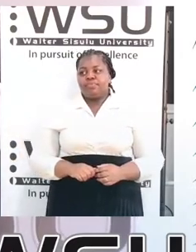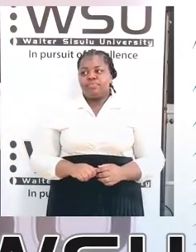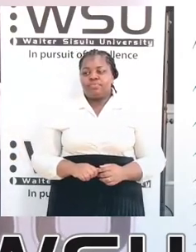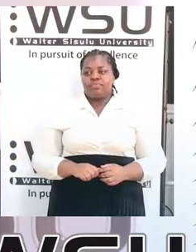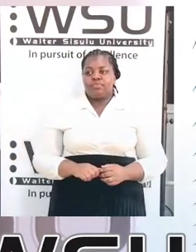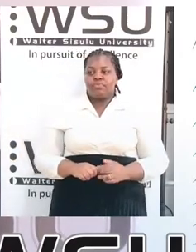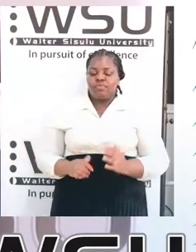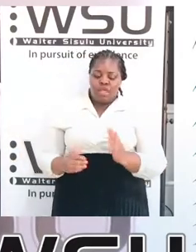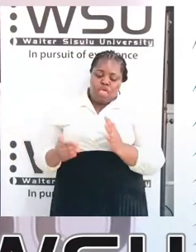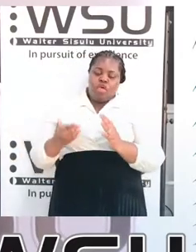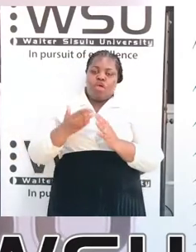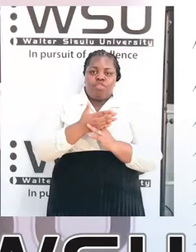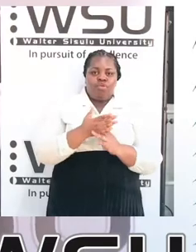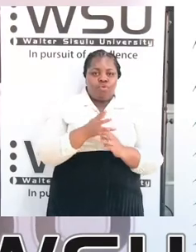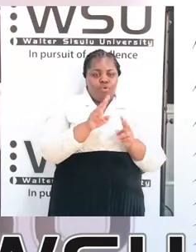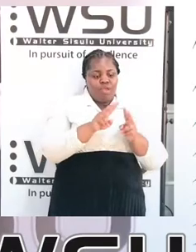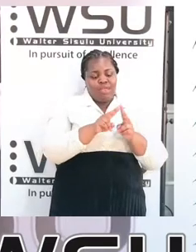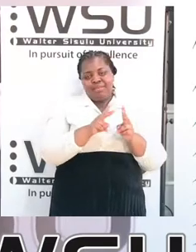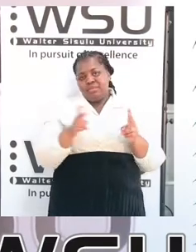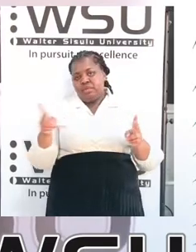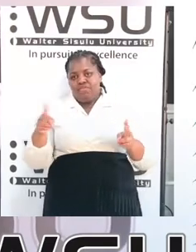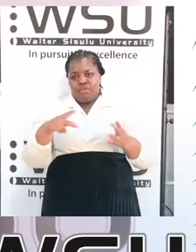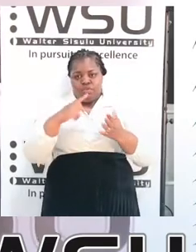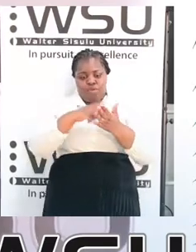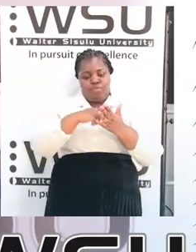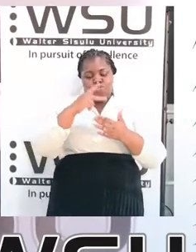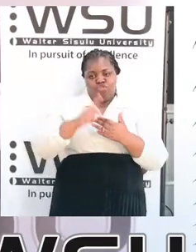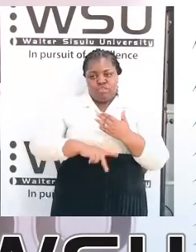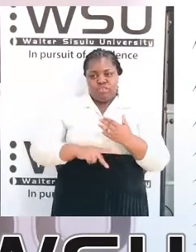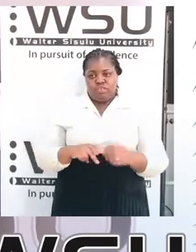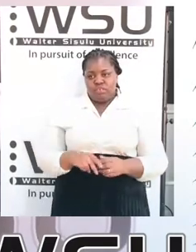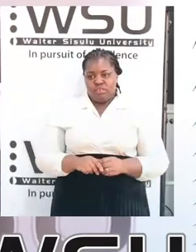through its various projects.